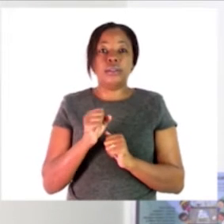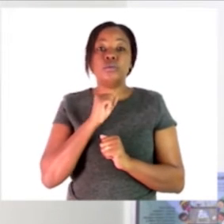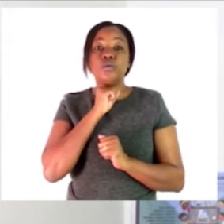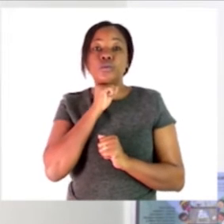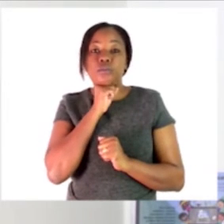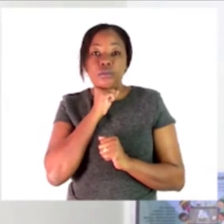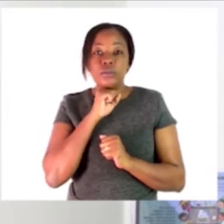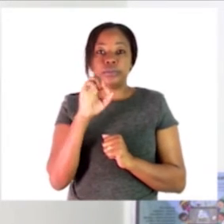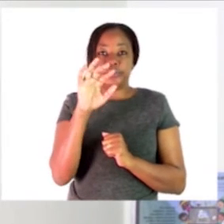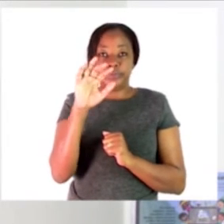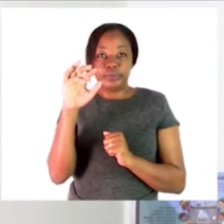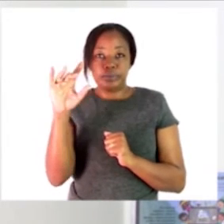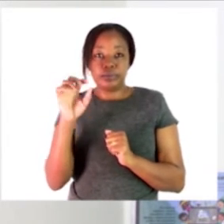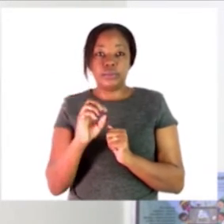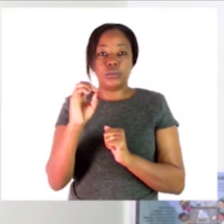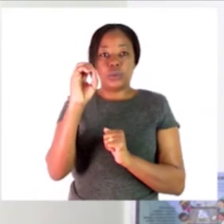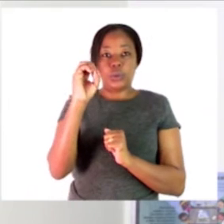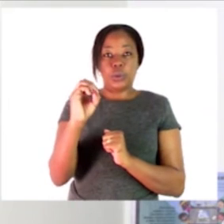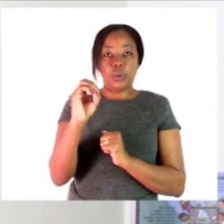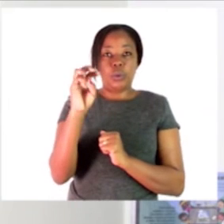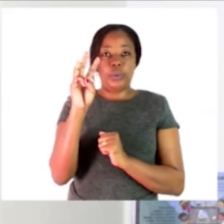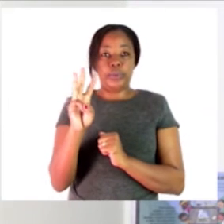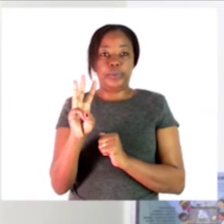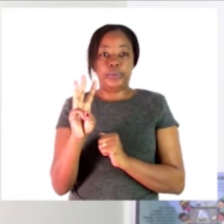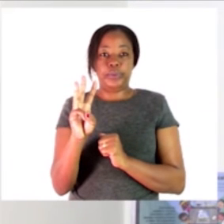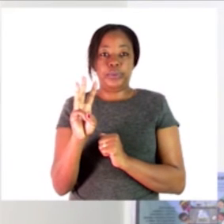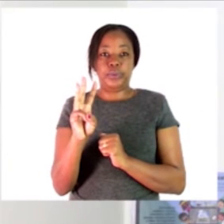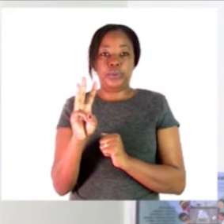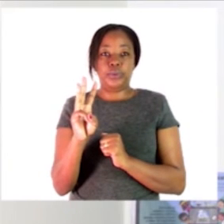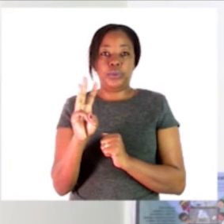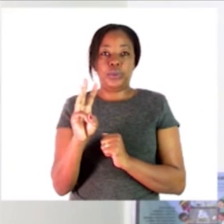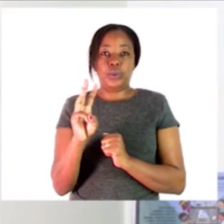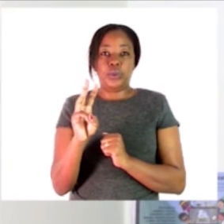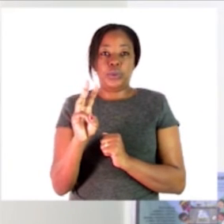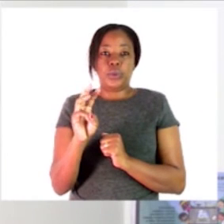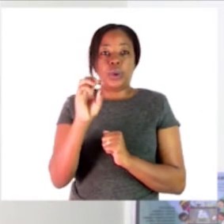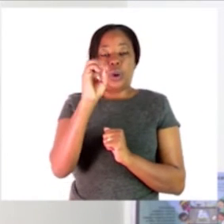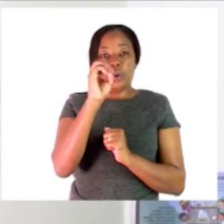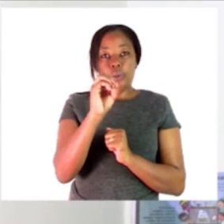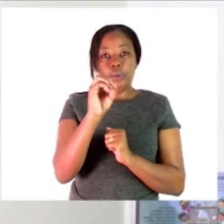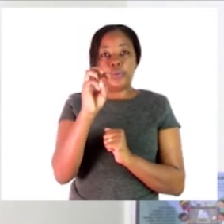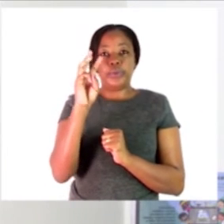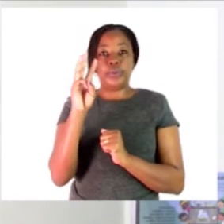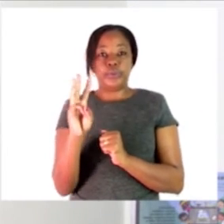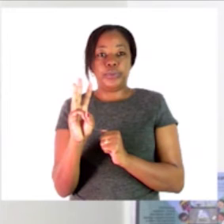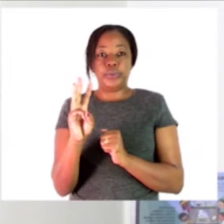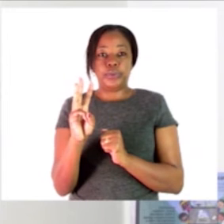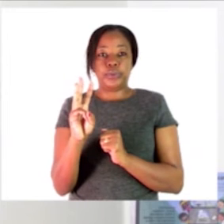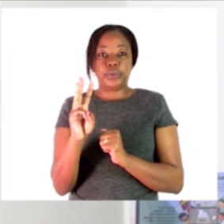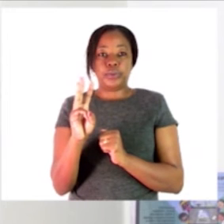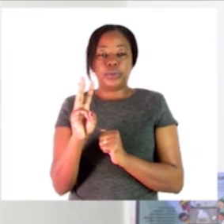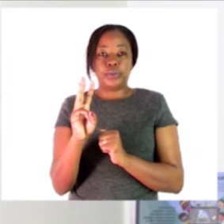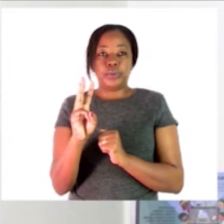phonic that we are going to look at is that one, the O and the W. The O